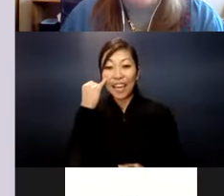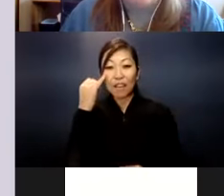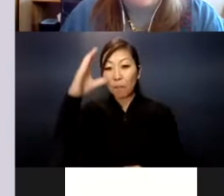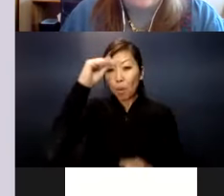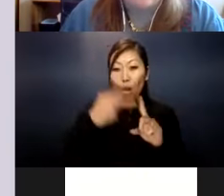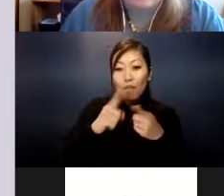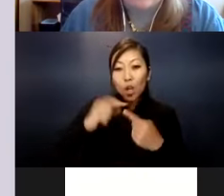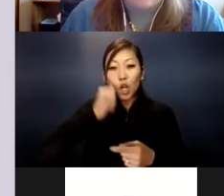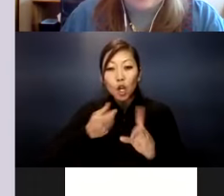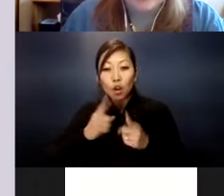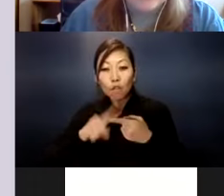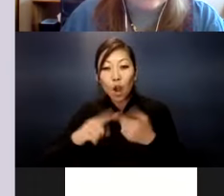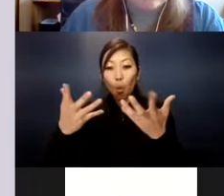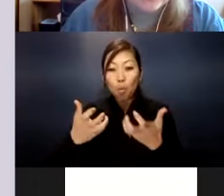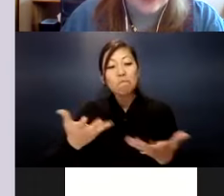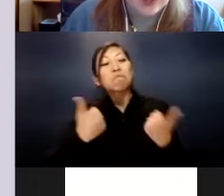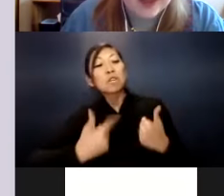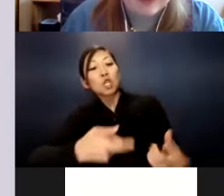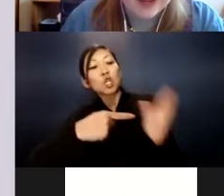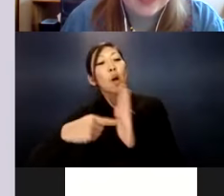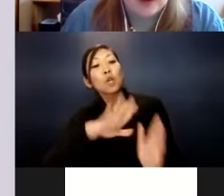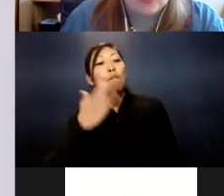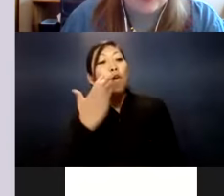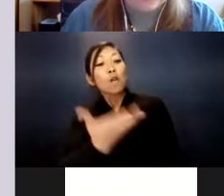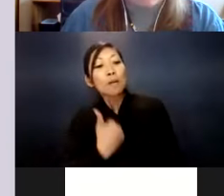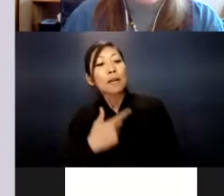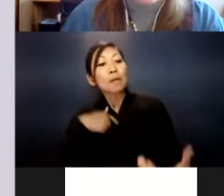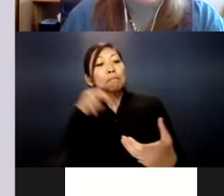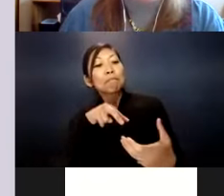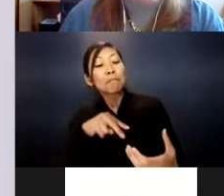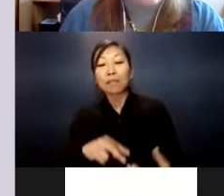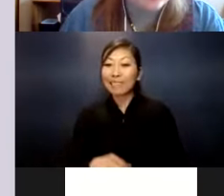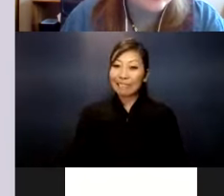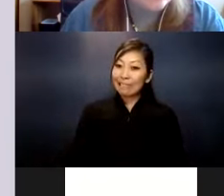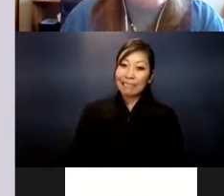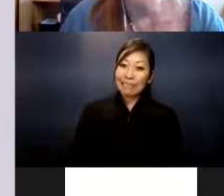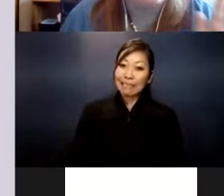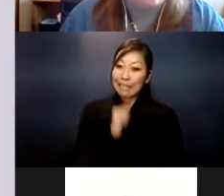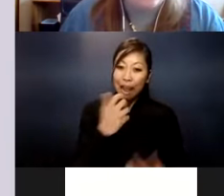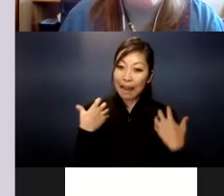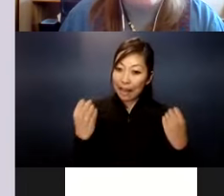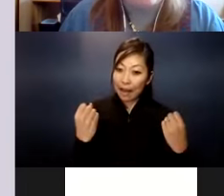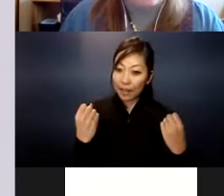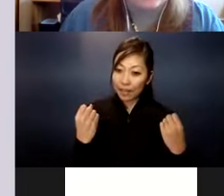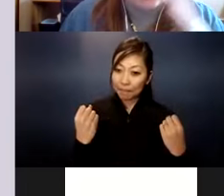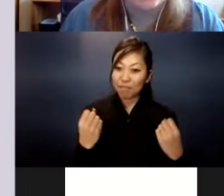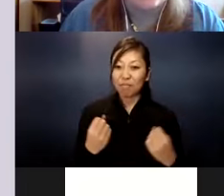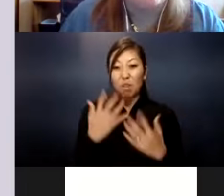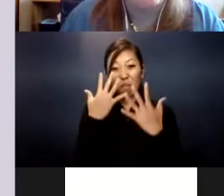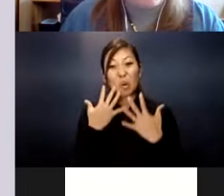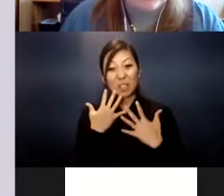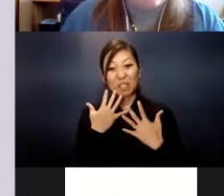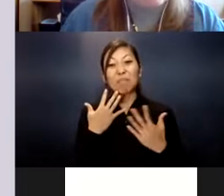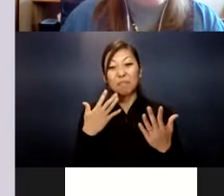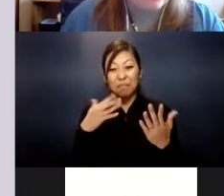And it's unfortunately really common right now. So I would encourage you, when you're talking about the